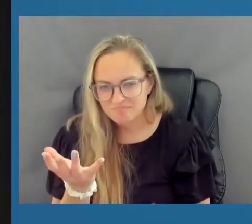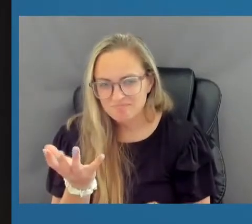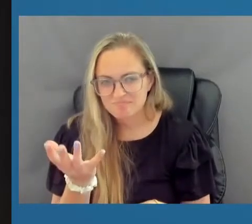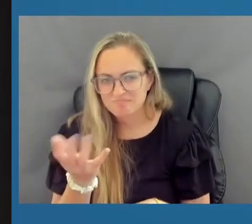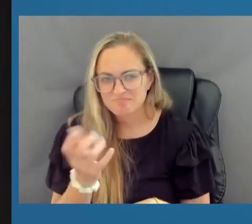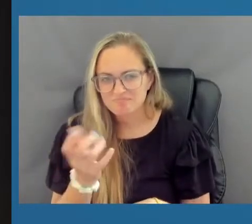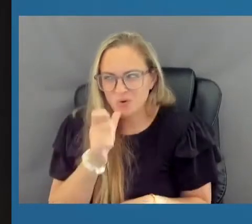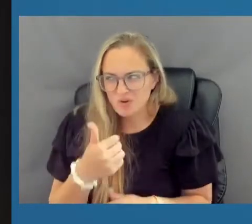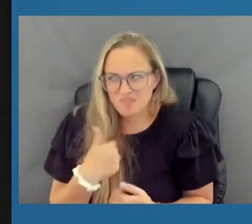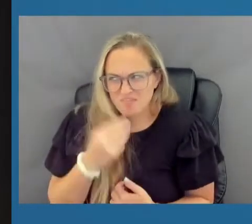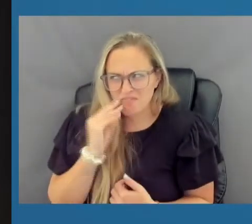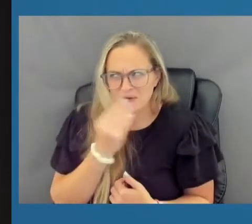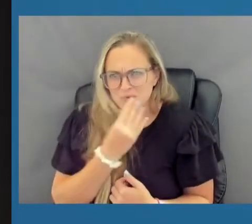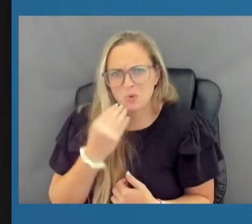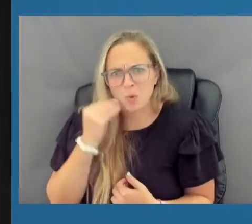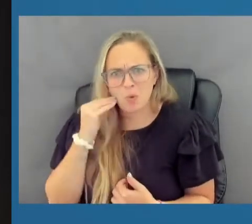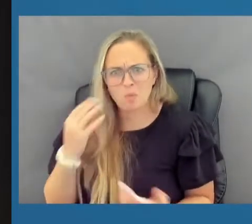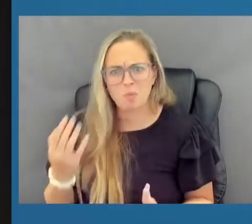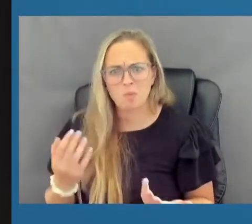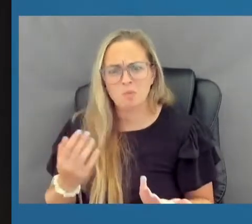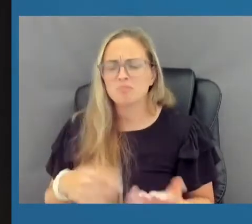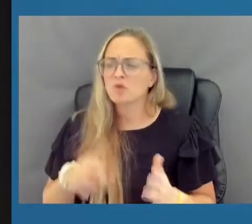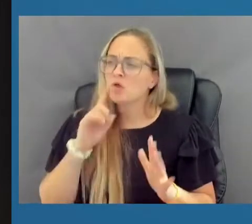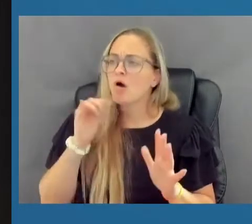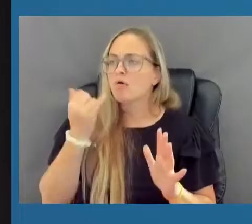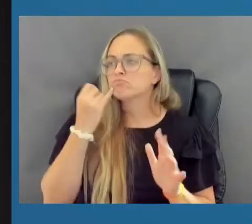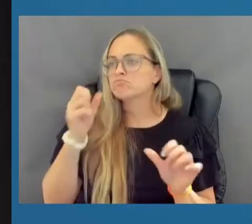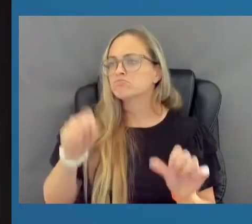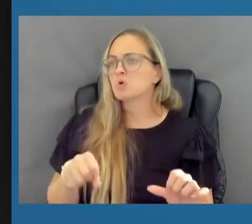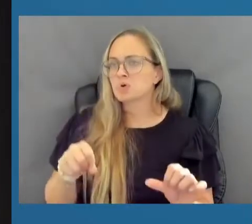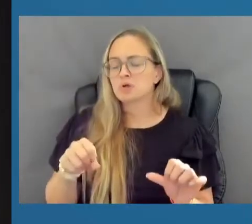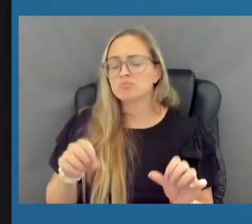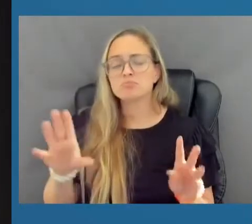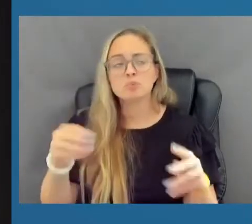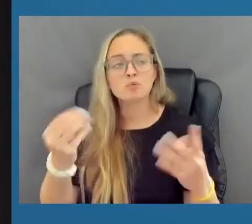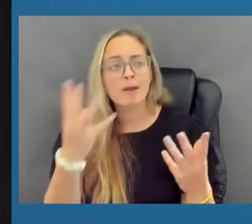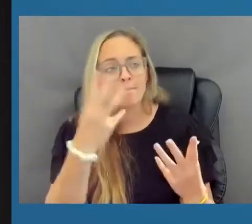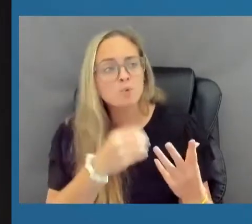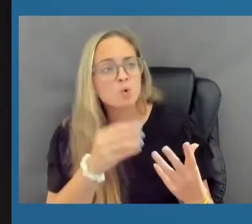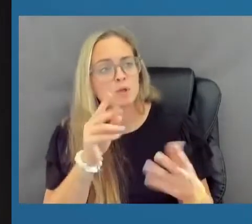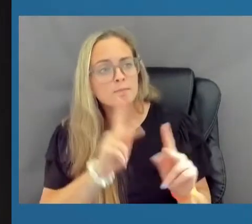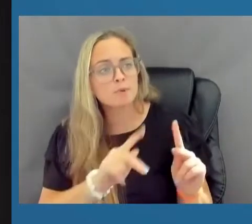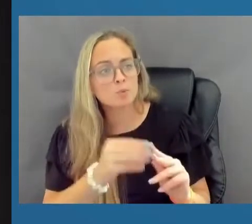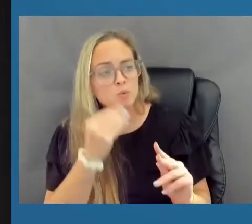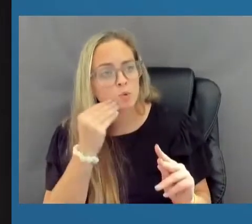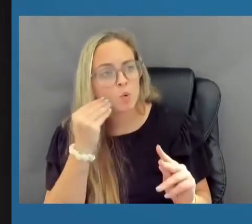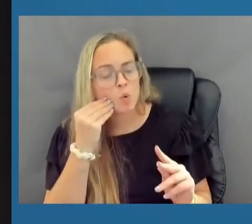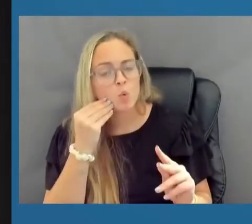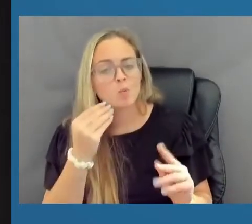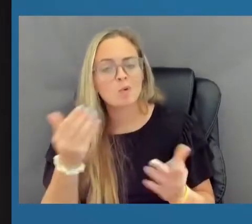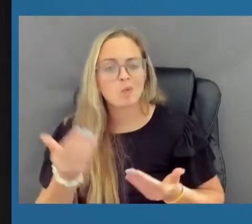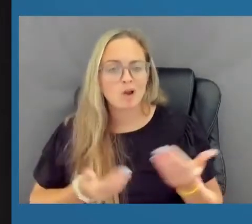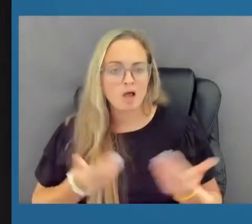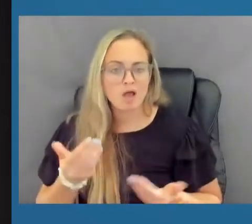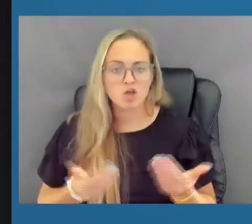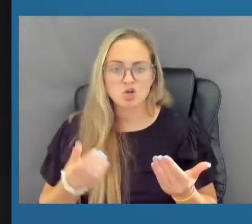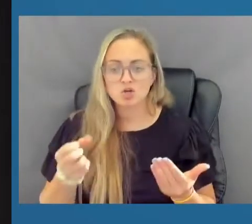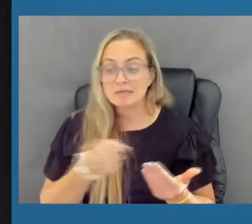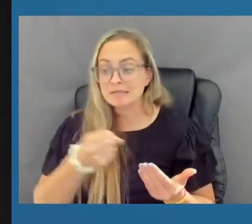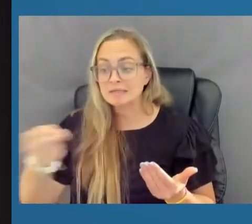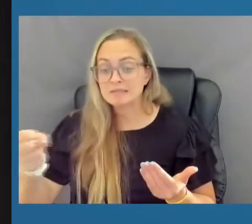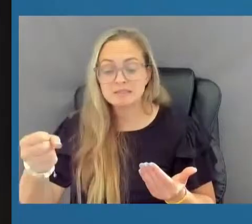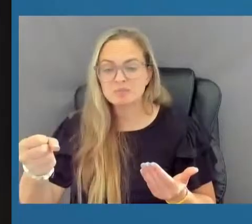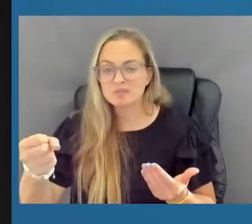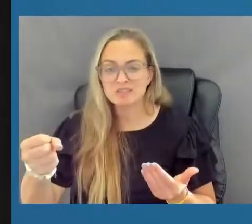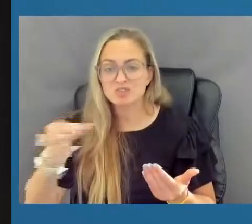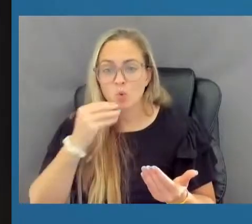home. But she thought that if she could bring the gift of beauty into people's homes, and she also wanted to hire what were known as displaced homemakers at the time.